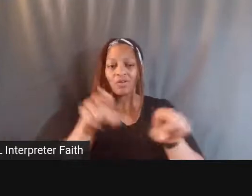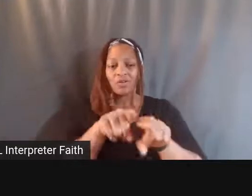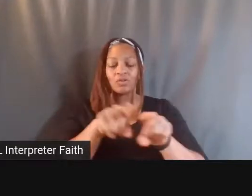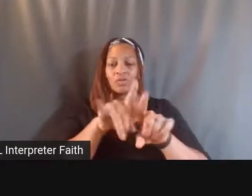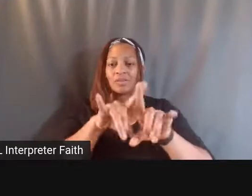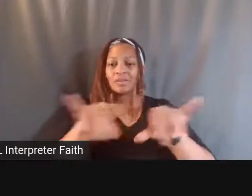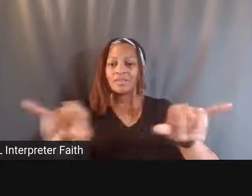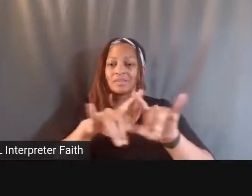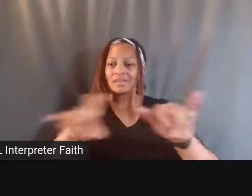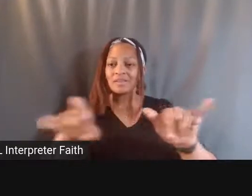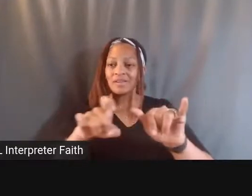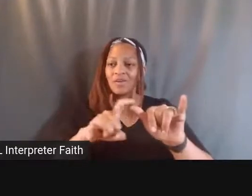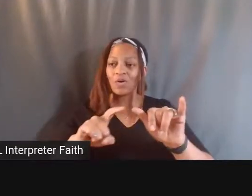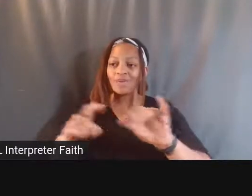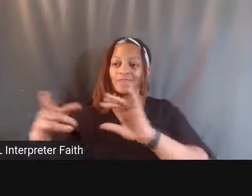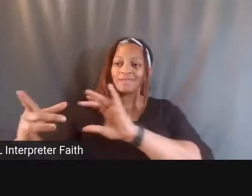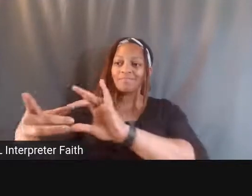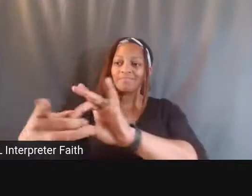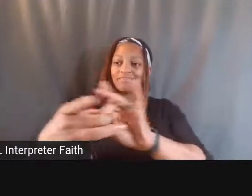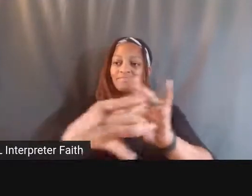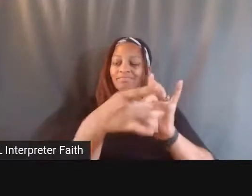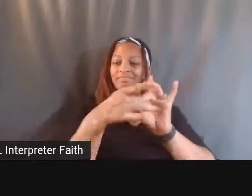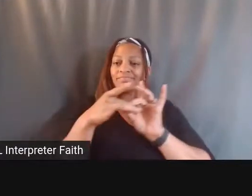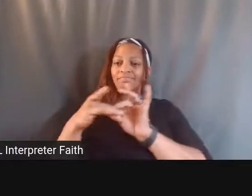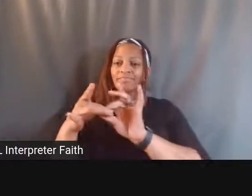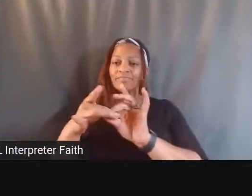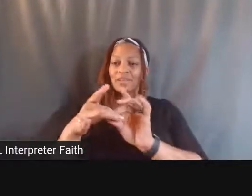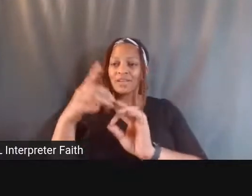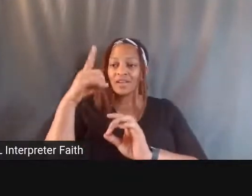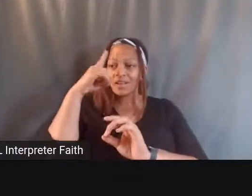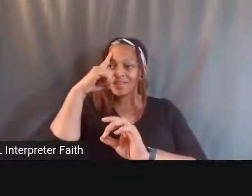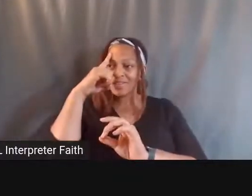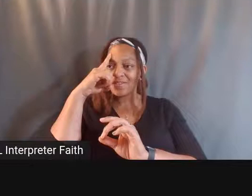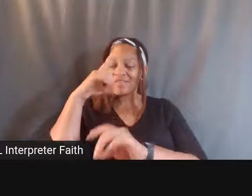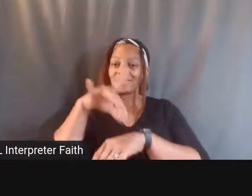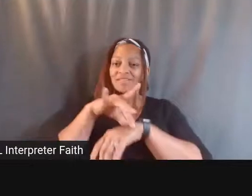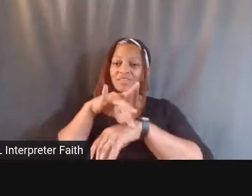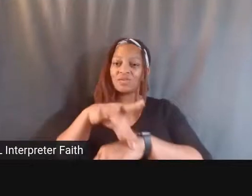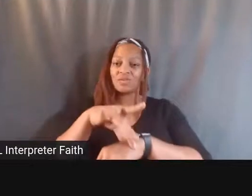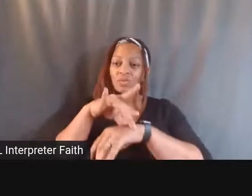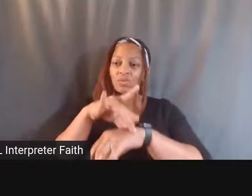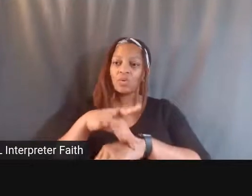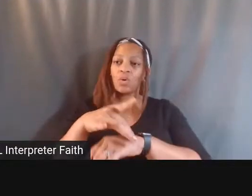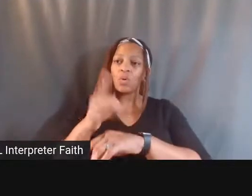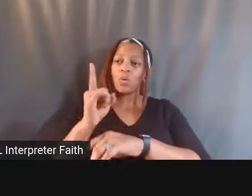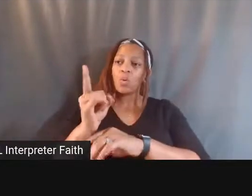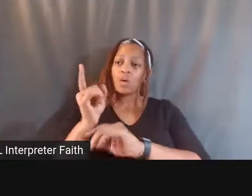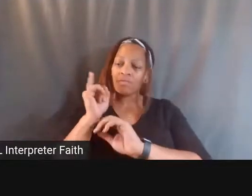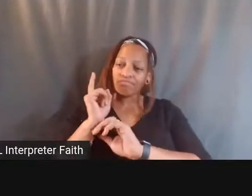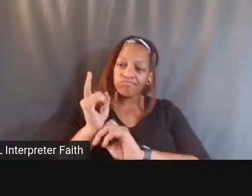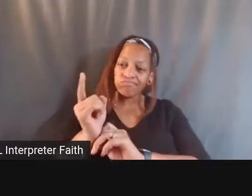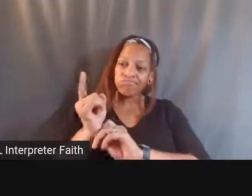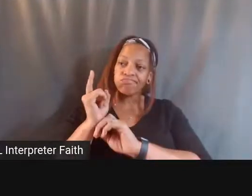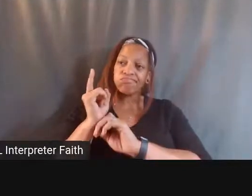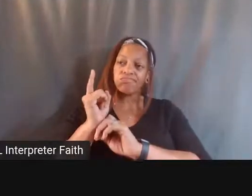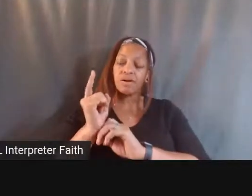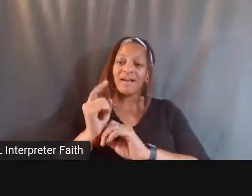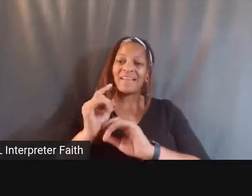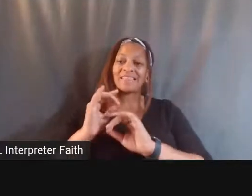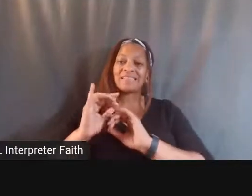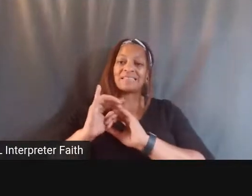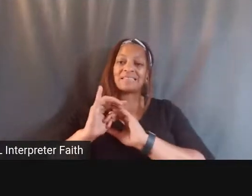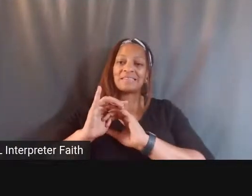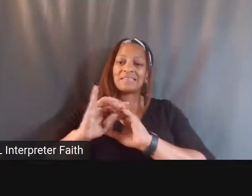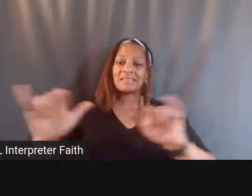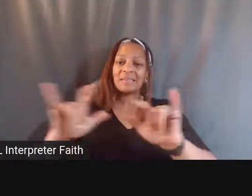collective consciousness of this planet, one breath at a time, one thought, one word, one